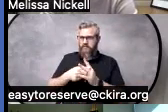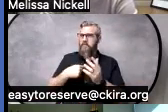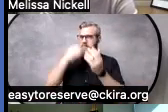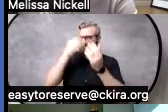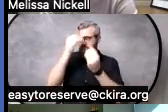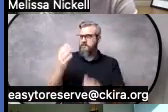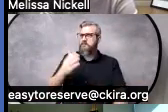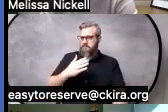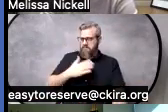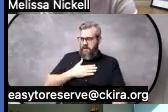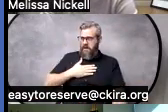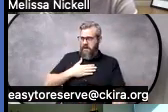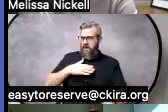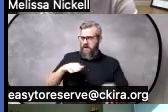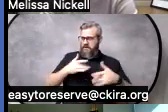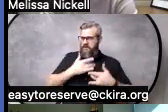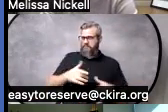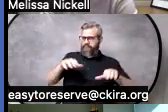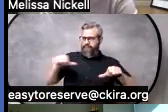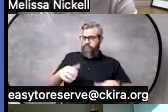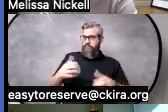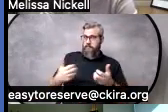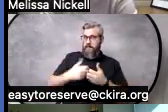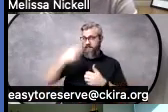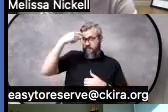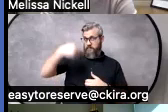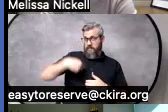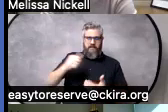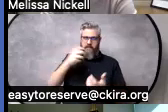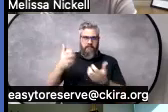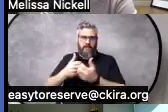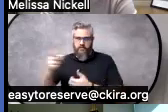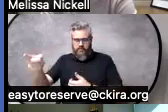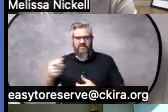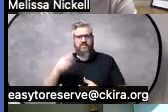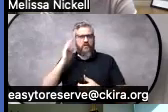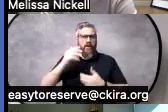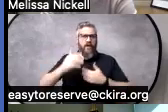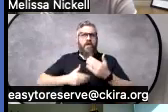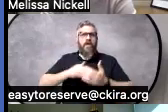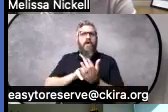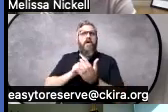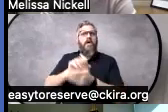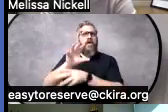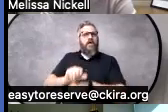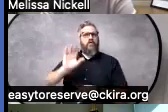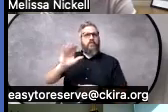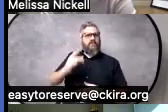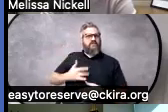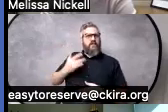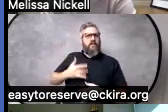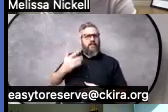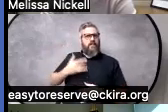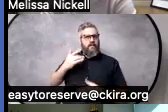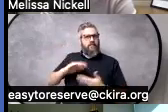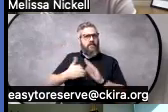best practices. So, what works for me may not work for you. You're going to kind of get your feel as you continue to develop into the scientist that